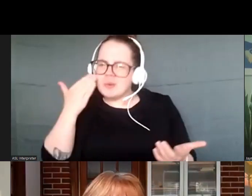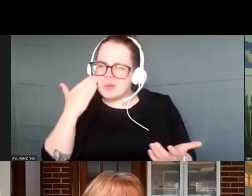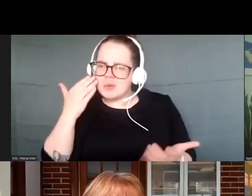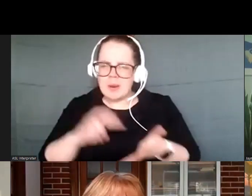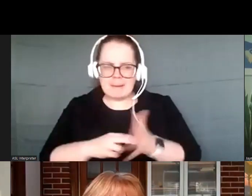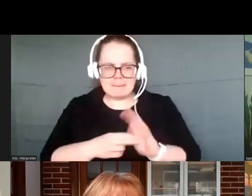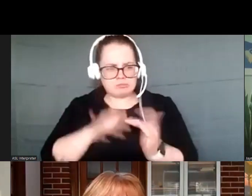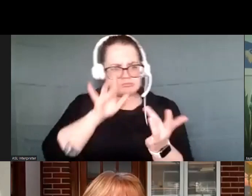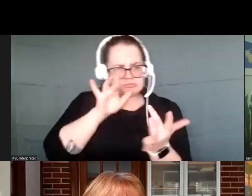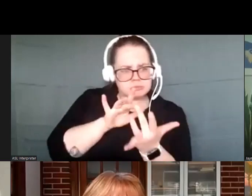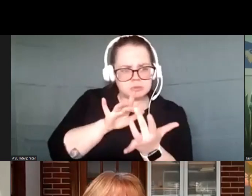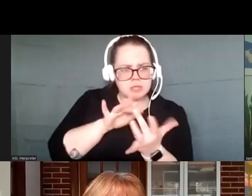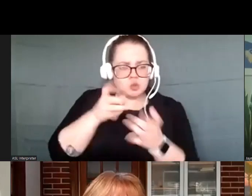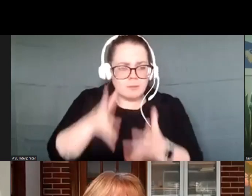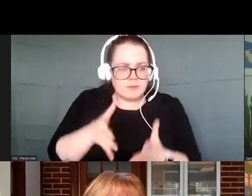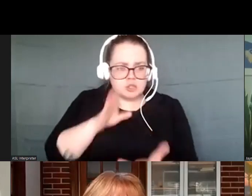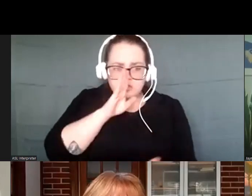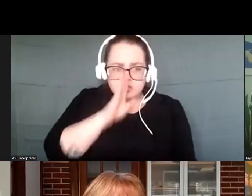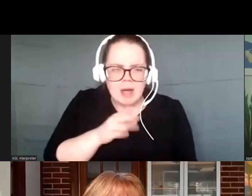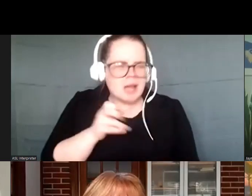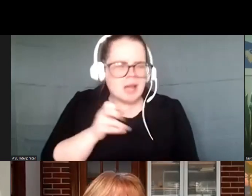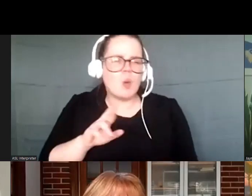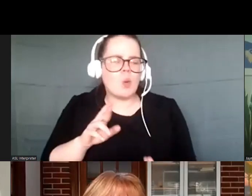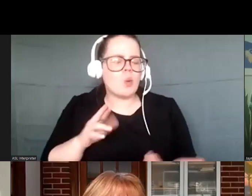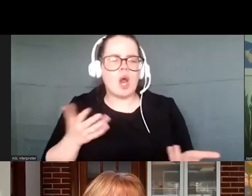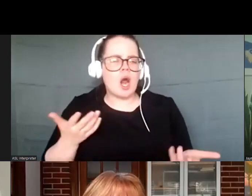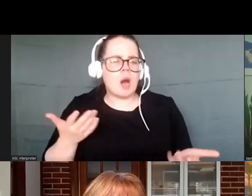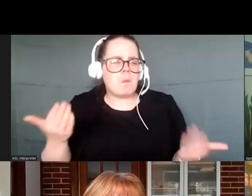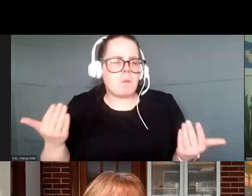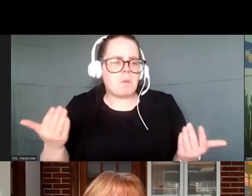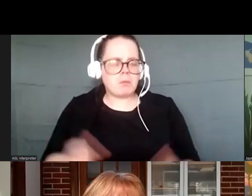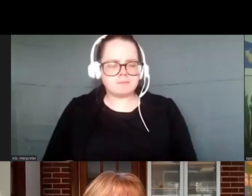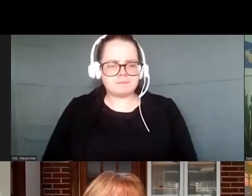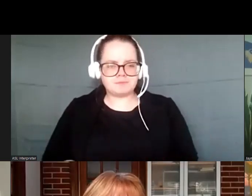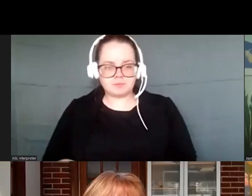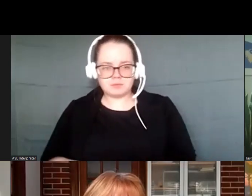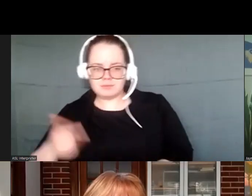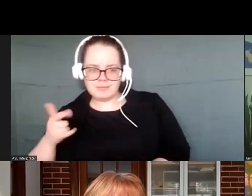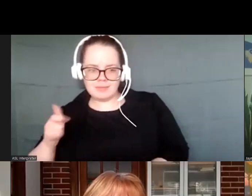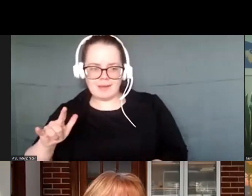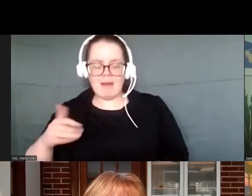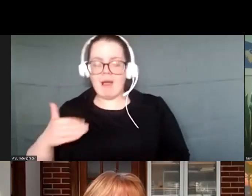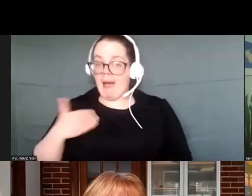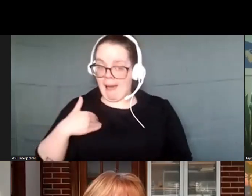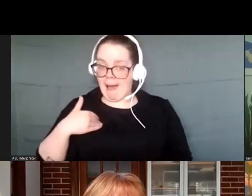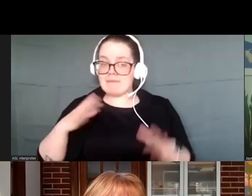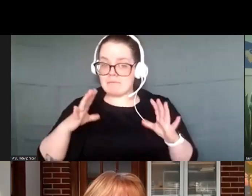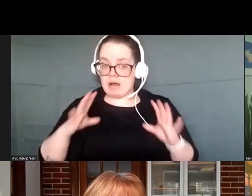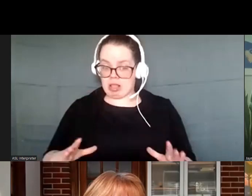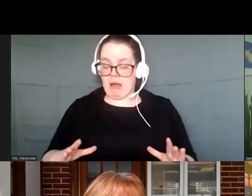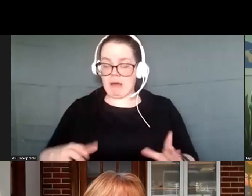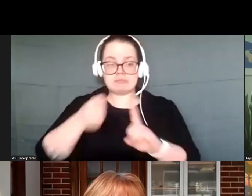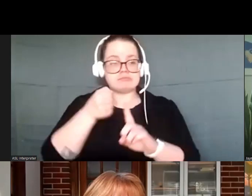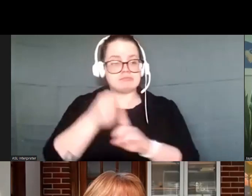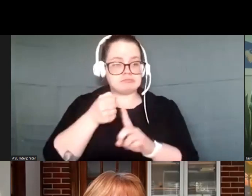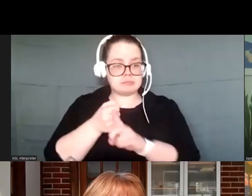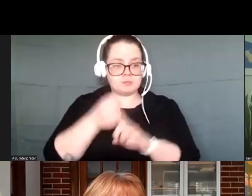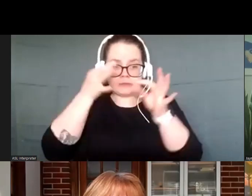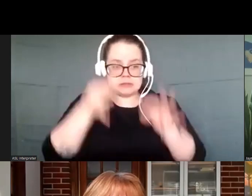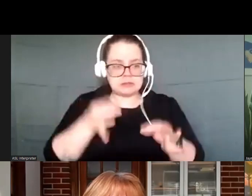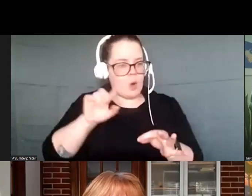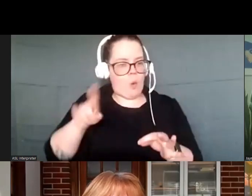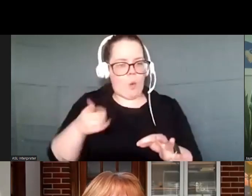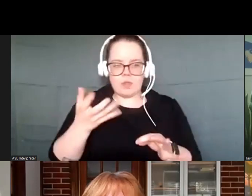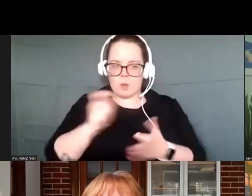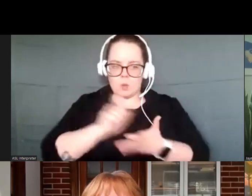directly? I have a client who has made a decision that he only wants to write